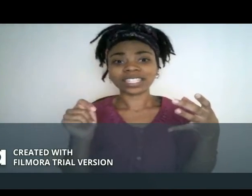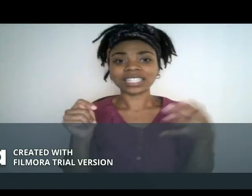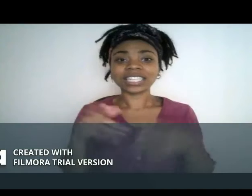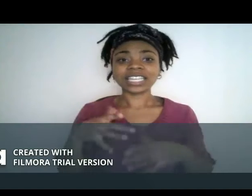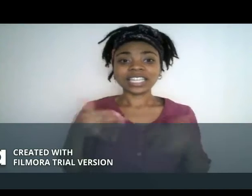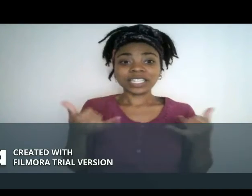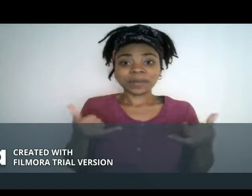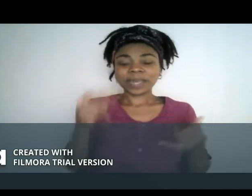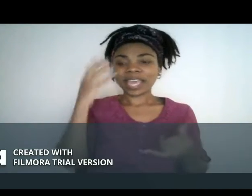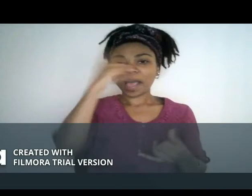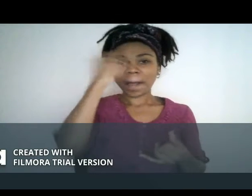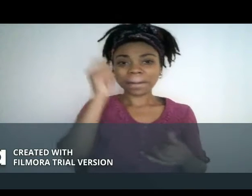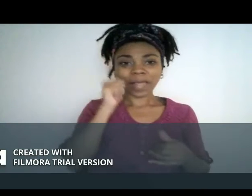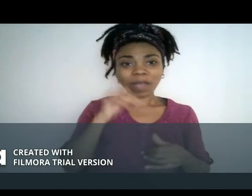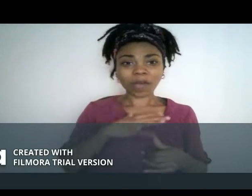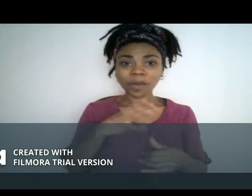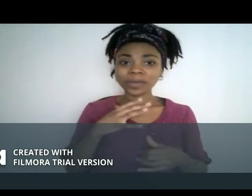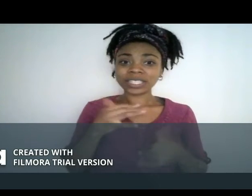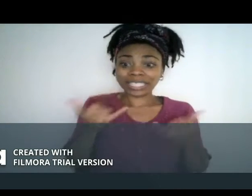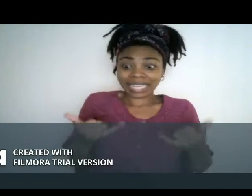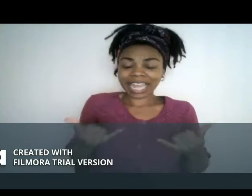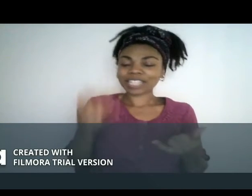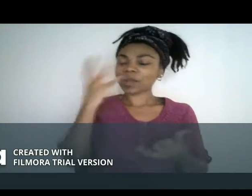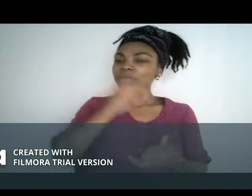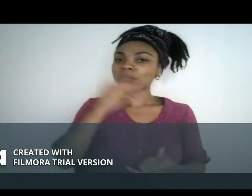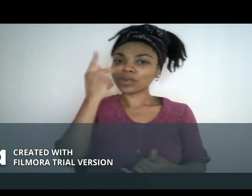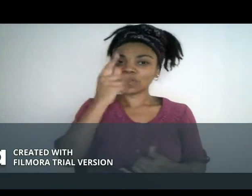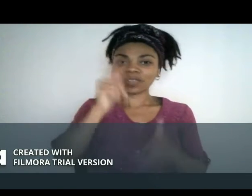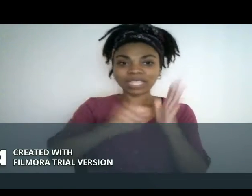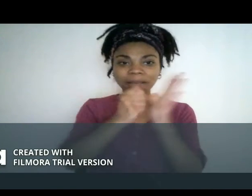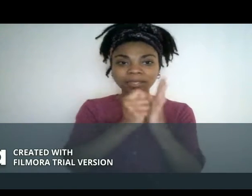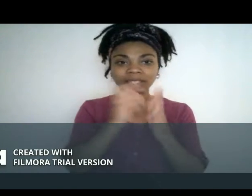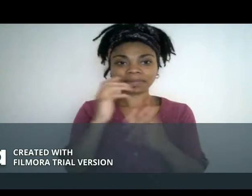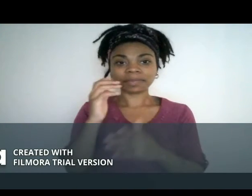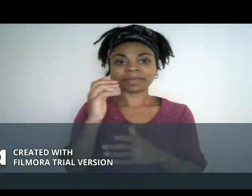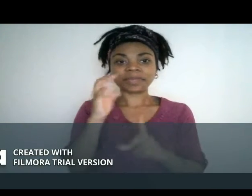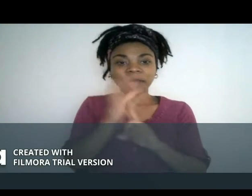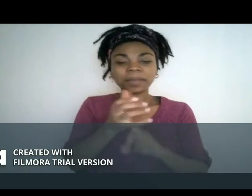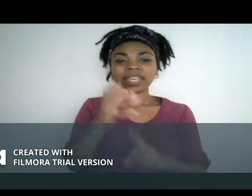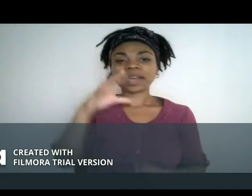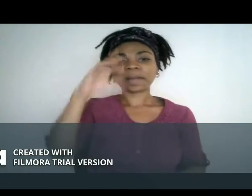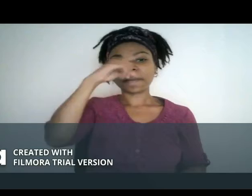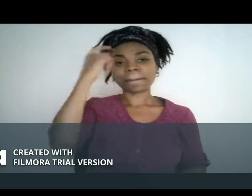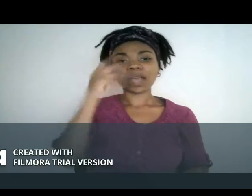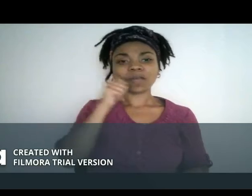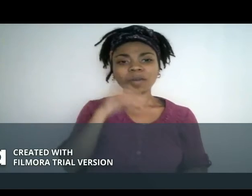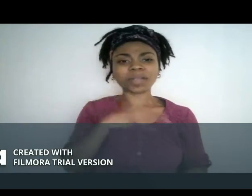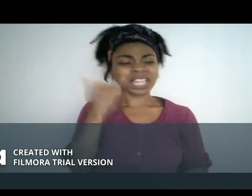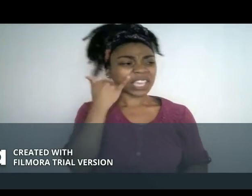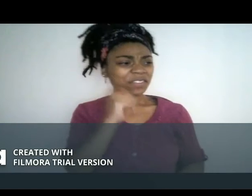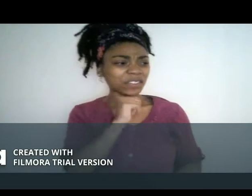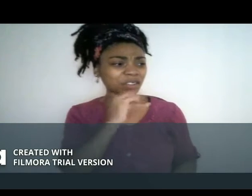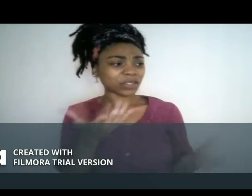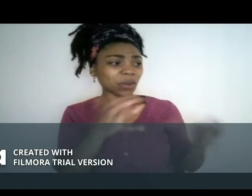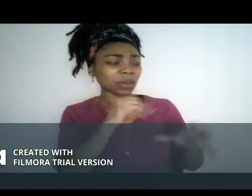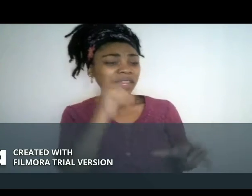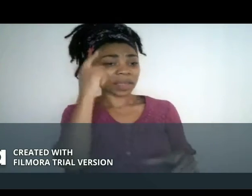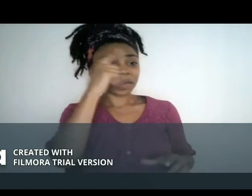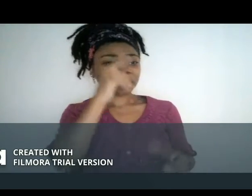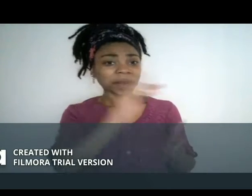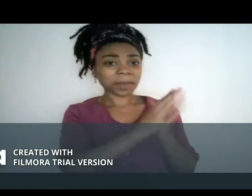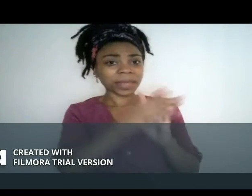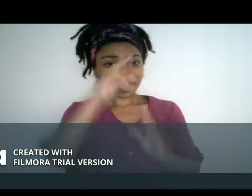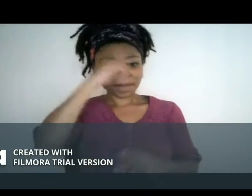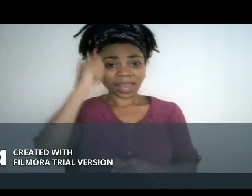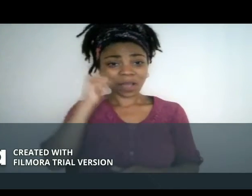what? To be a black woman today, it's a beautiful time to be a black woman. And you not wanting to be one, it's just, no.